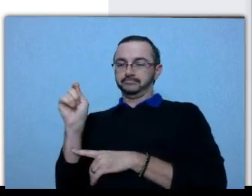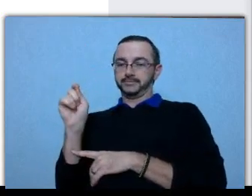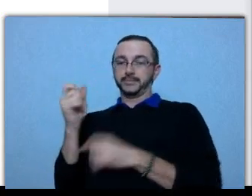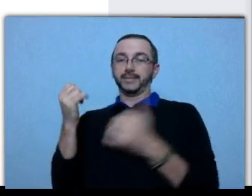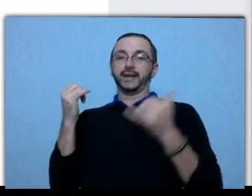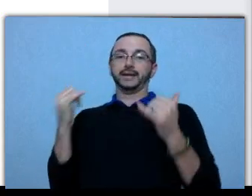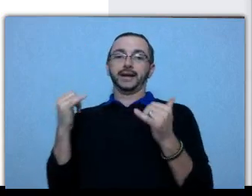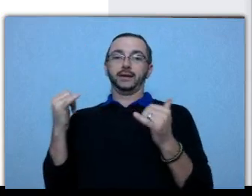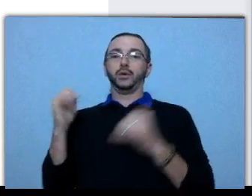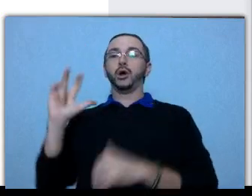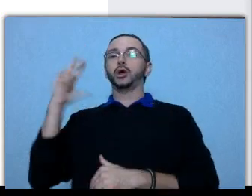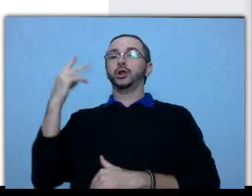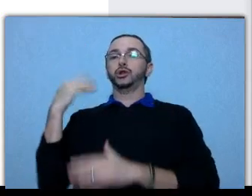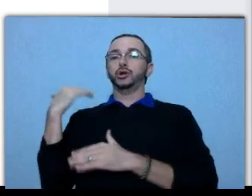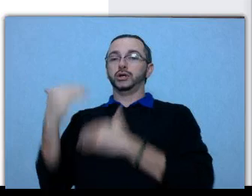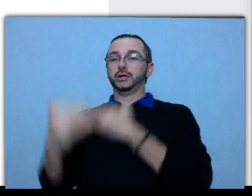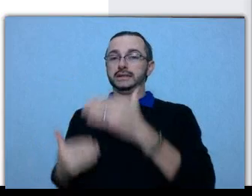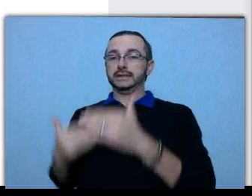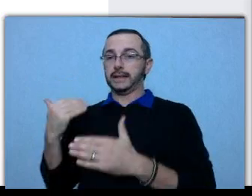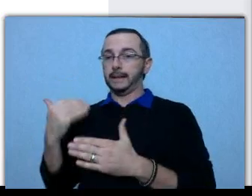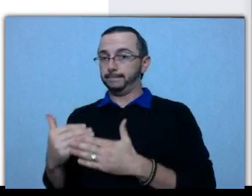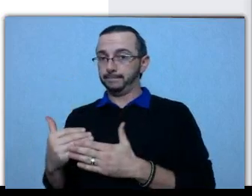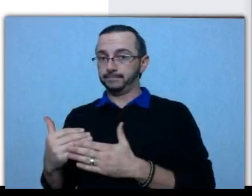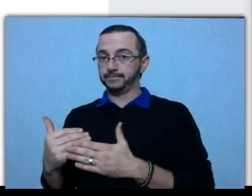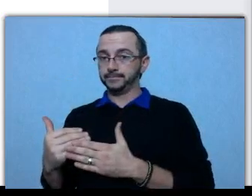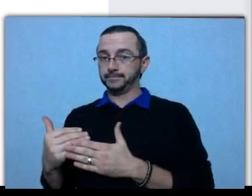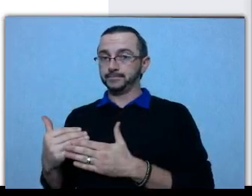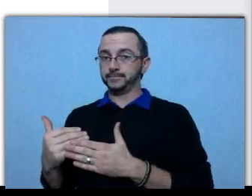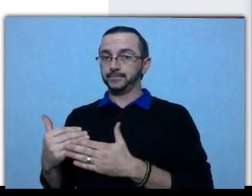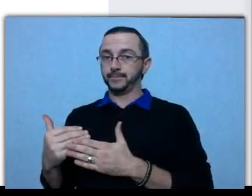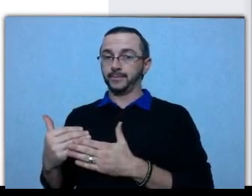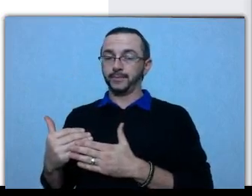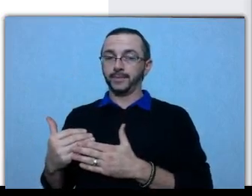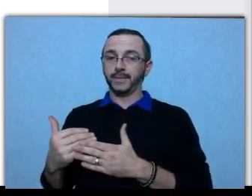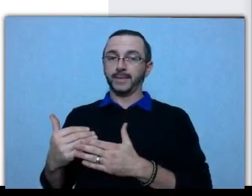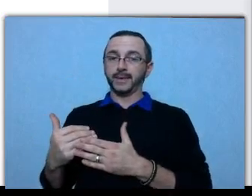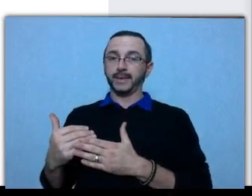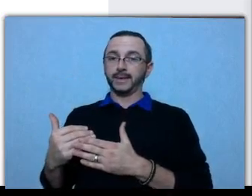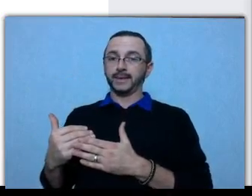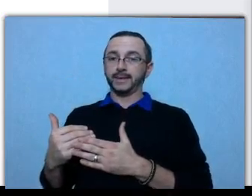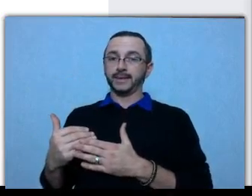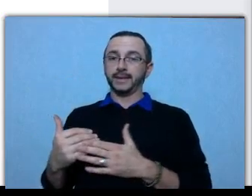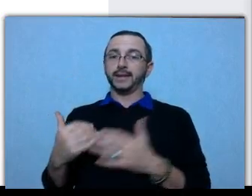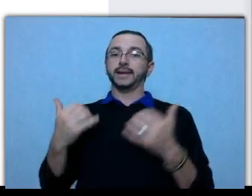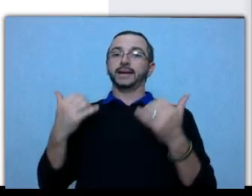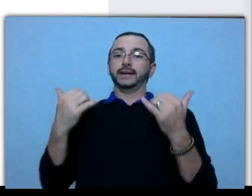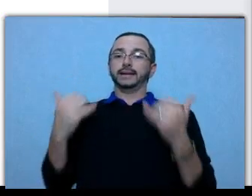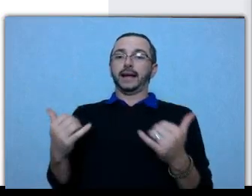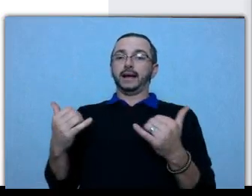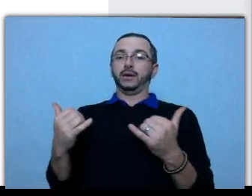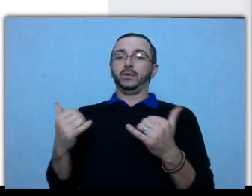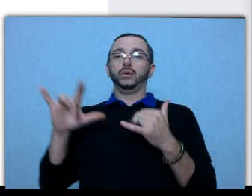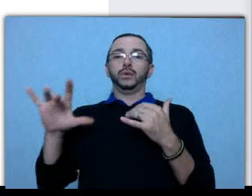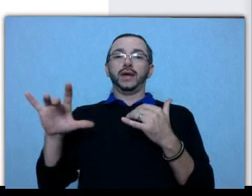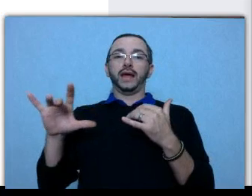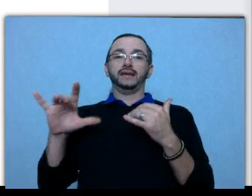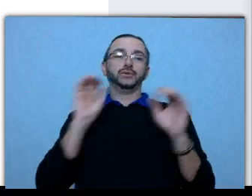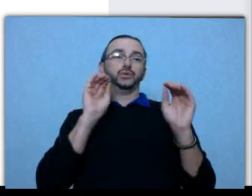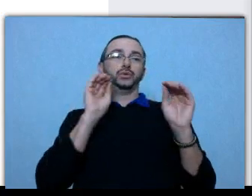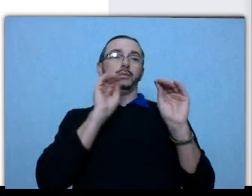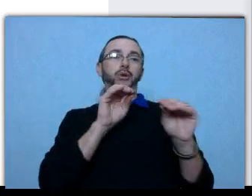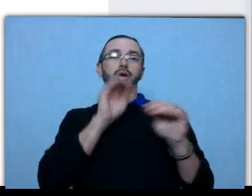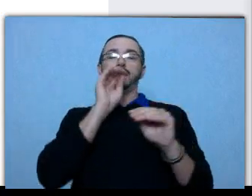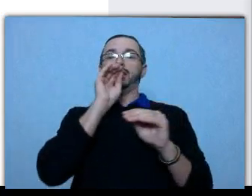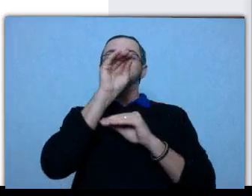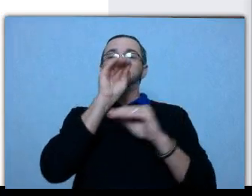Our third step in solving and how to make an equivalent fraction is to create a giant one. Now, with the numerator and denominator. Now, we've